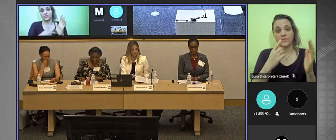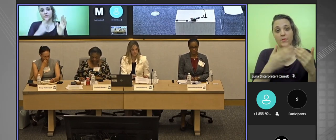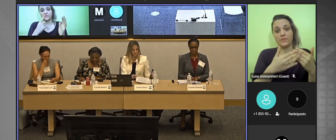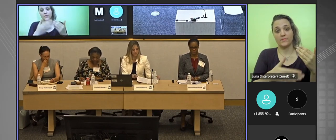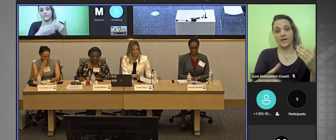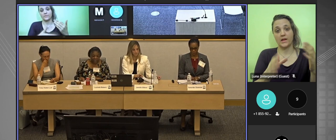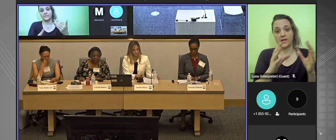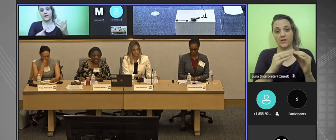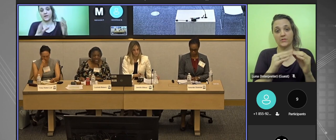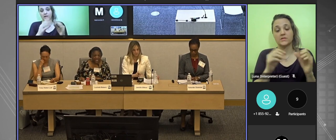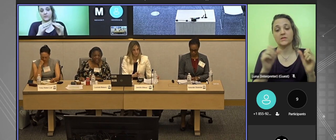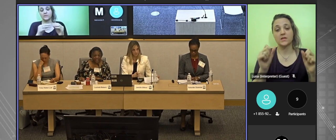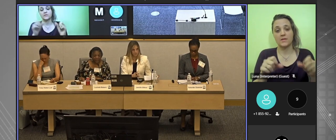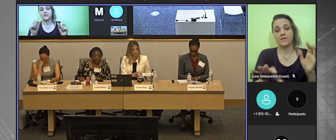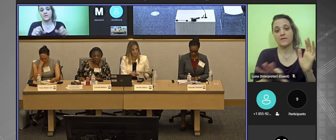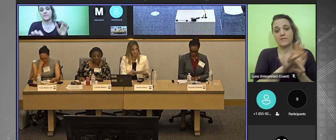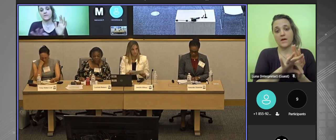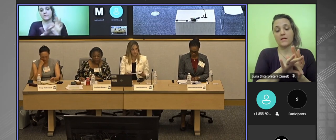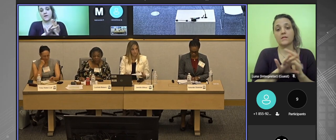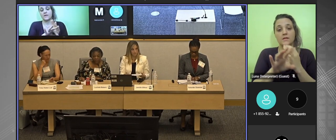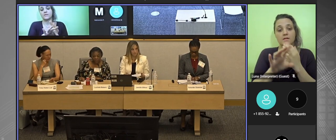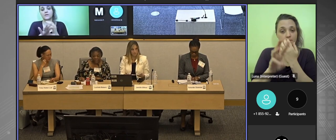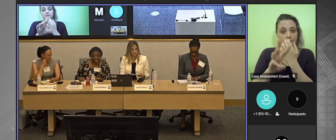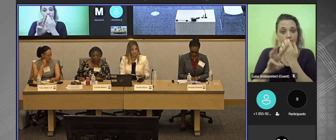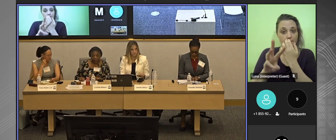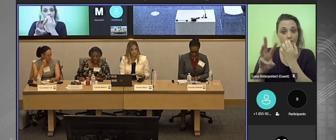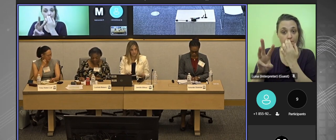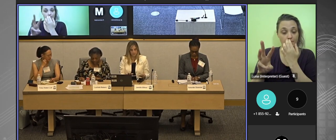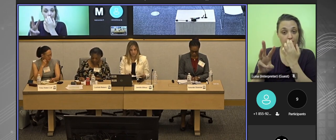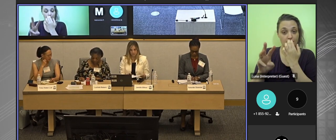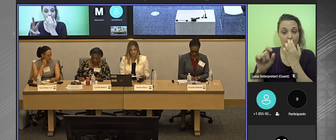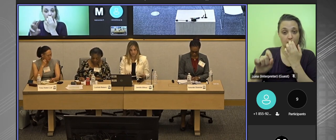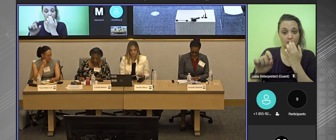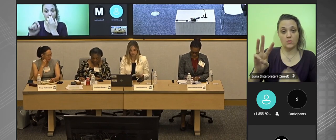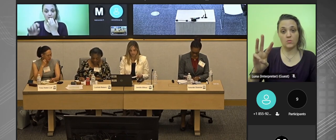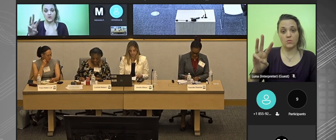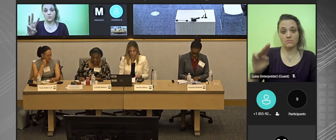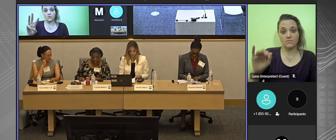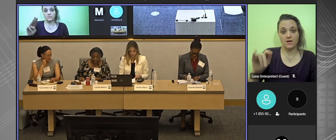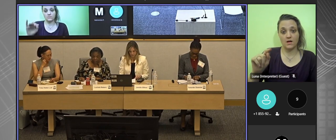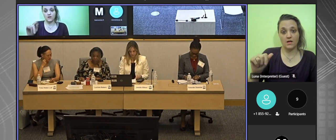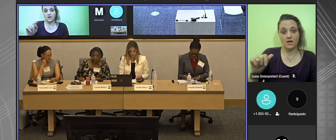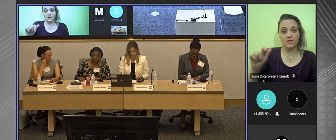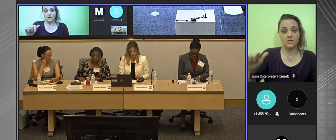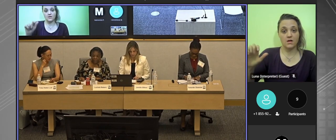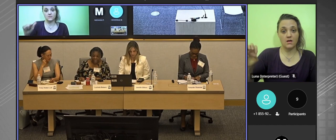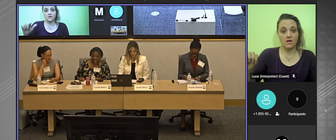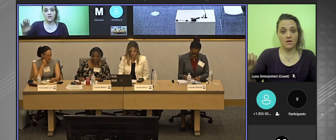information on how to register for the remaining hearings can be found at